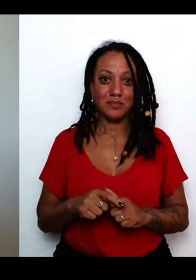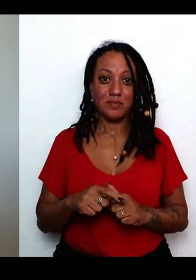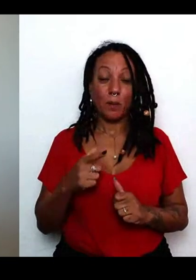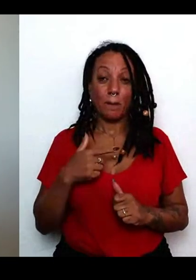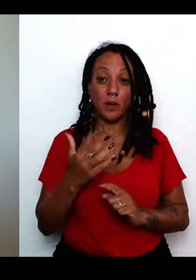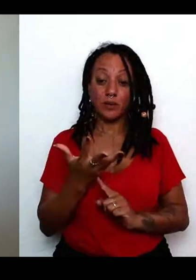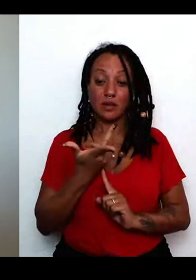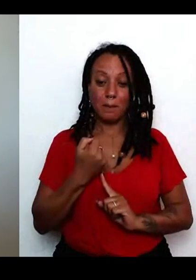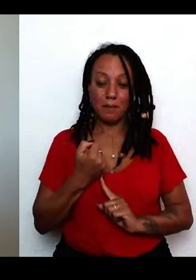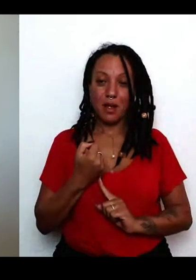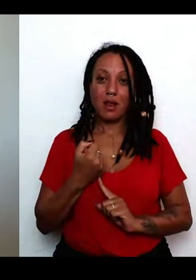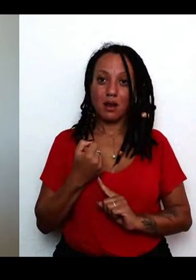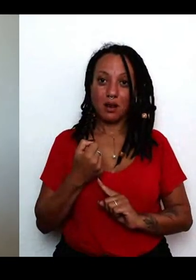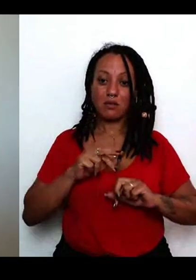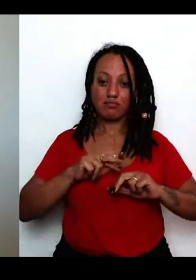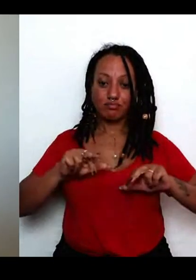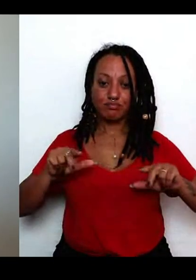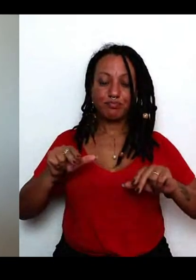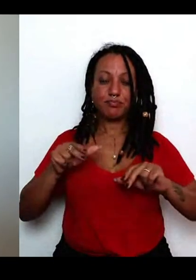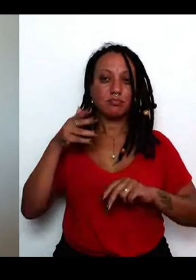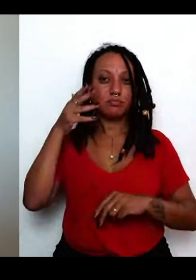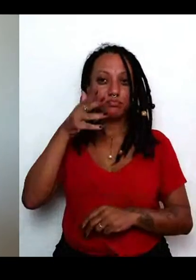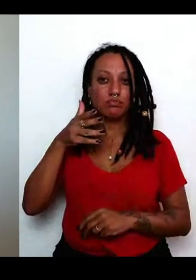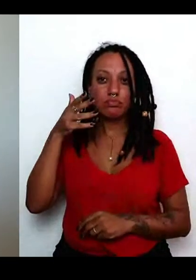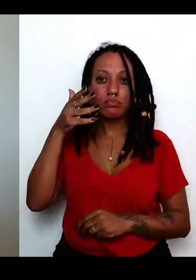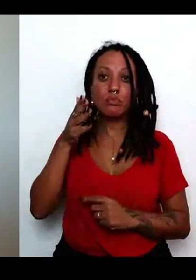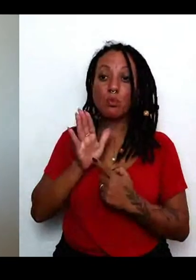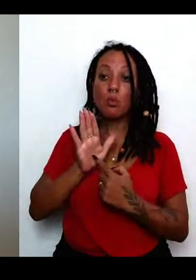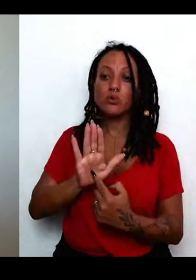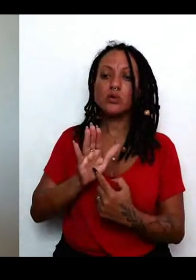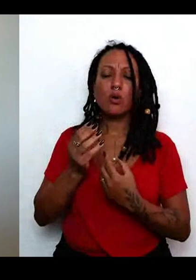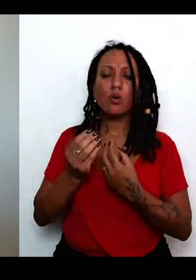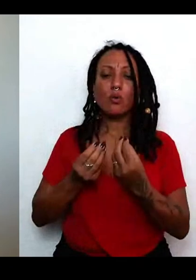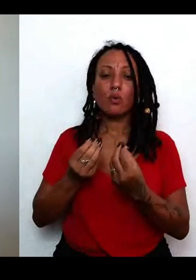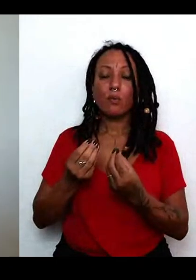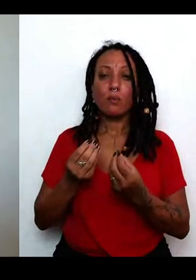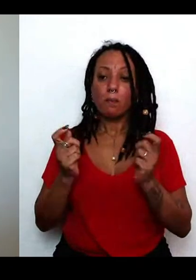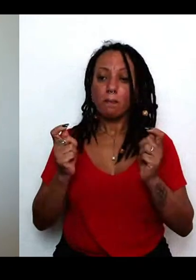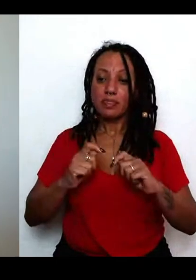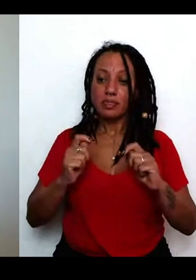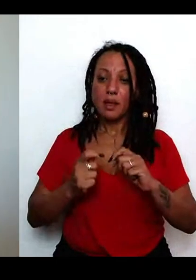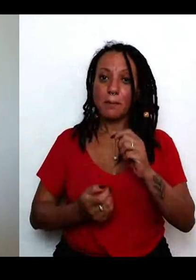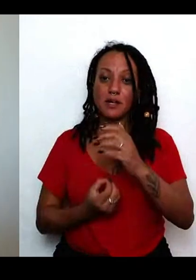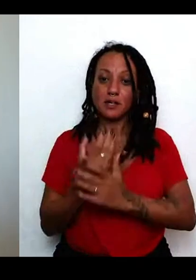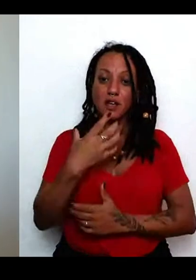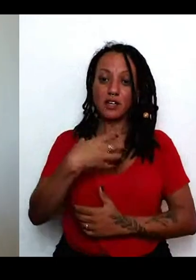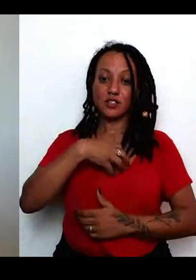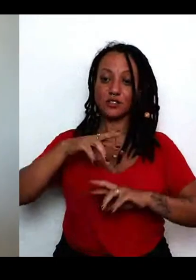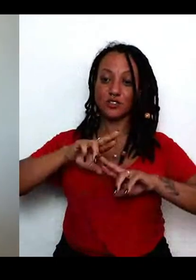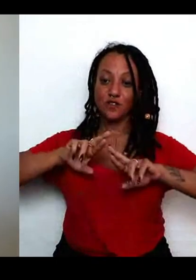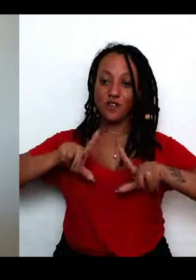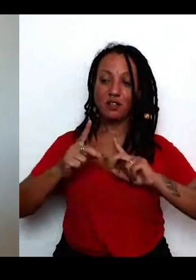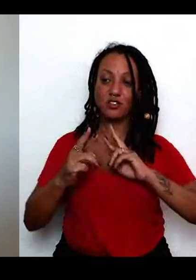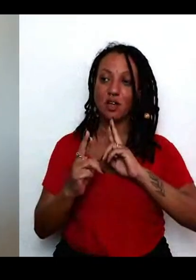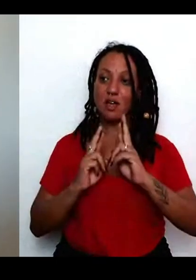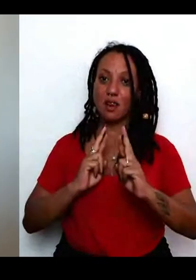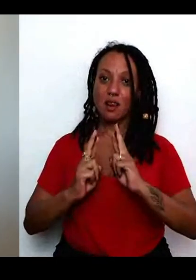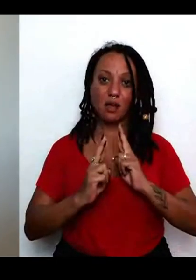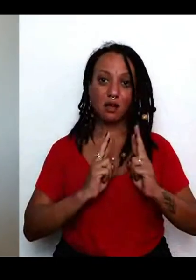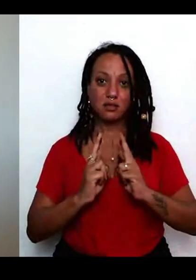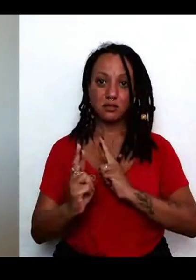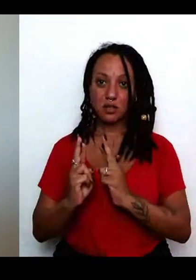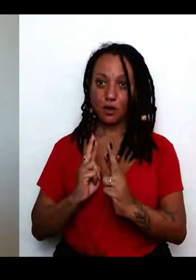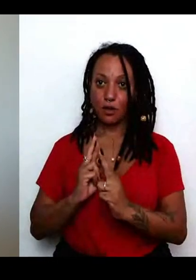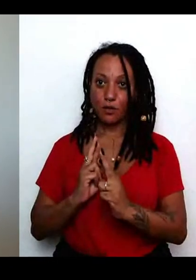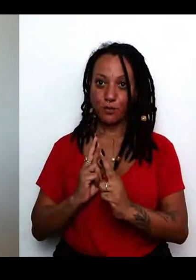um at how we can create different forms of relating and what I think of as an erotic way of relating which is based